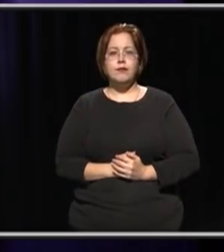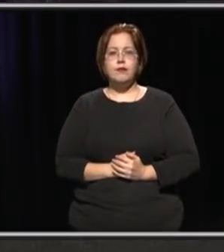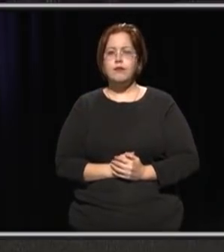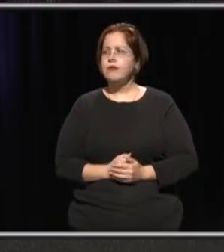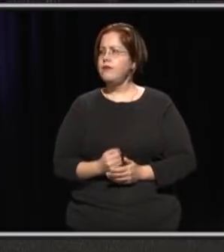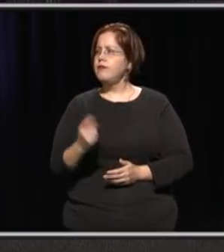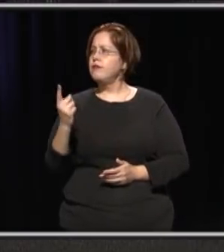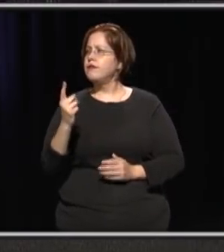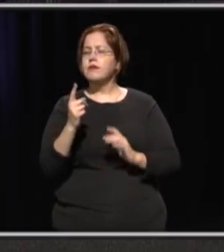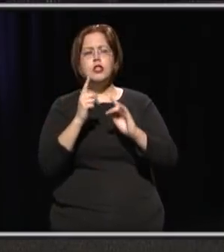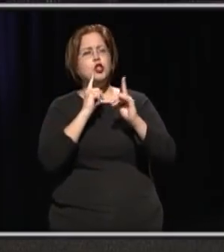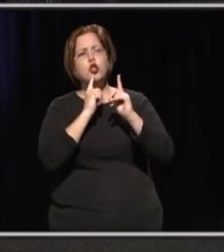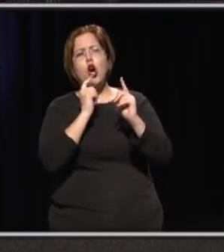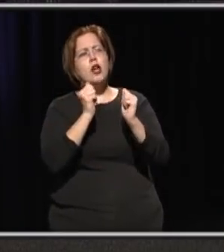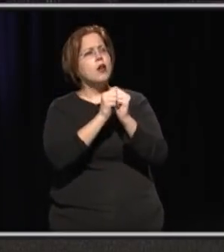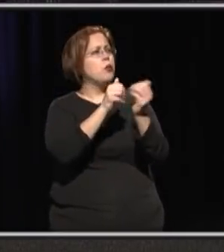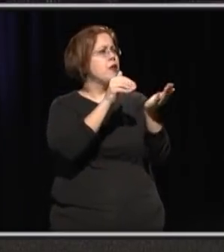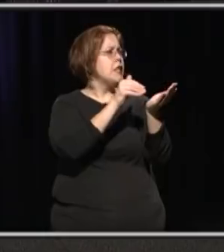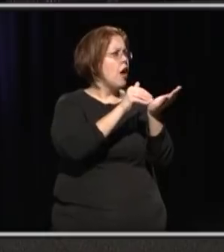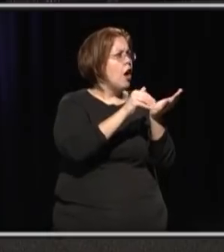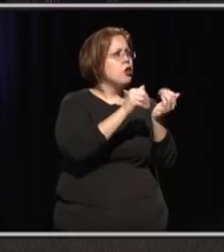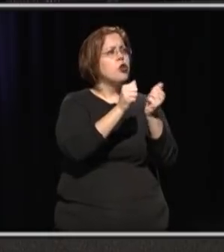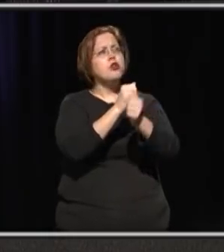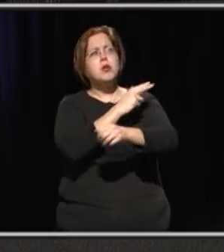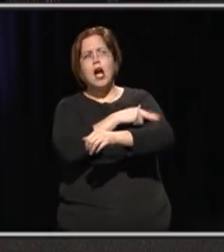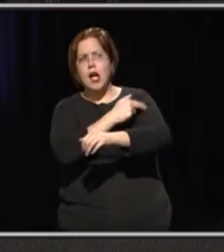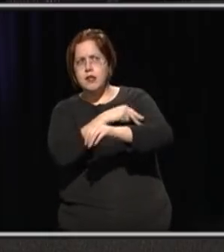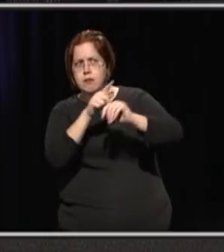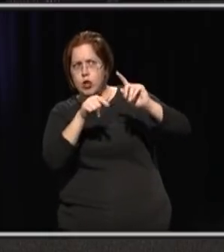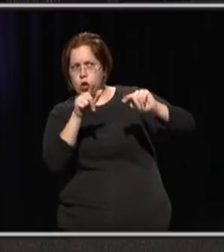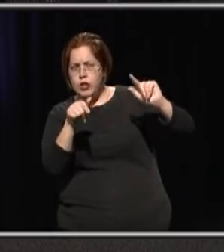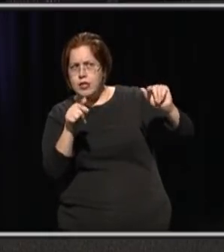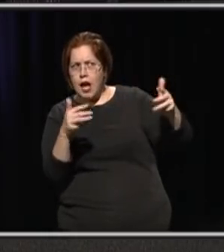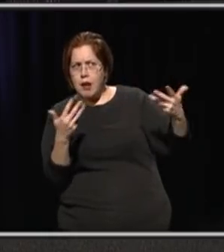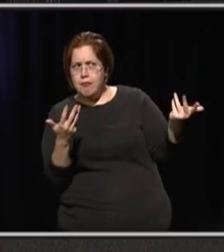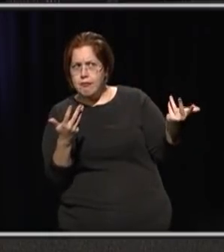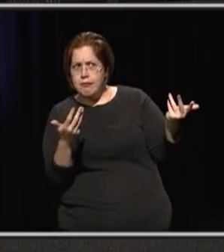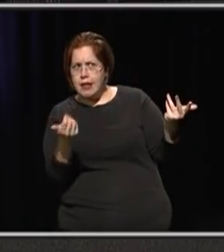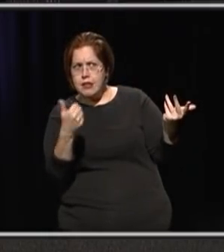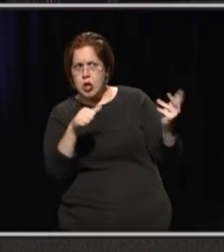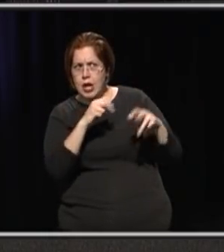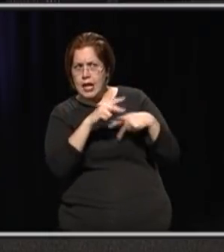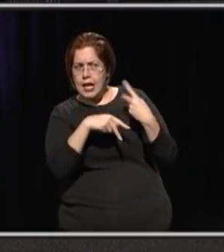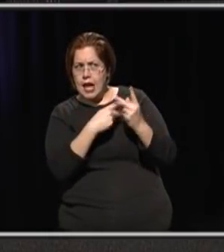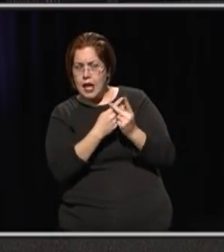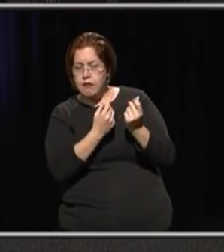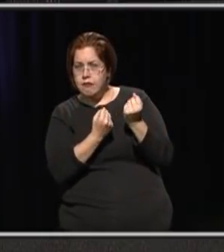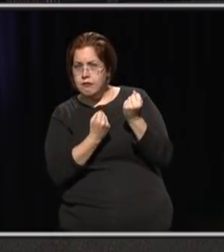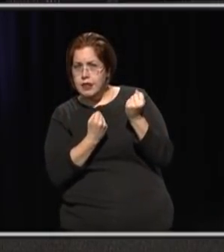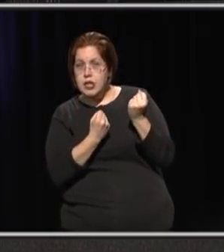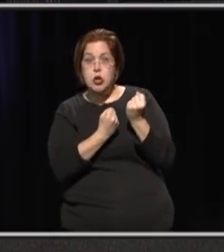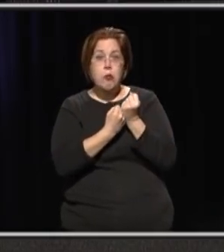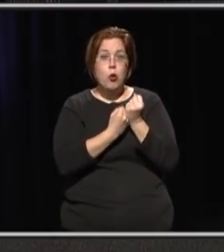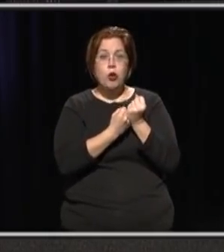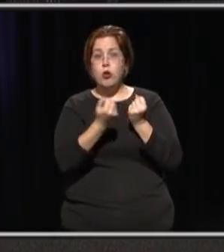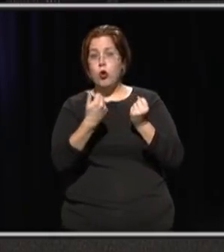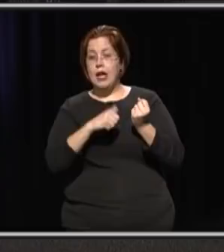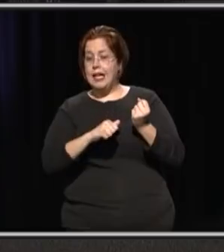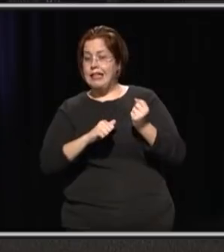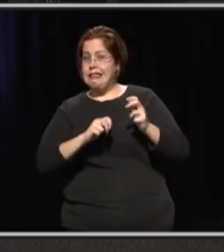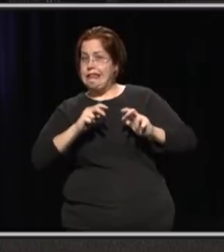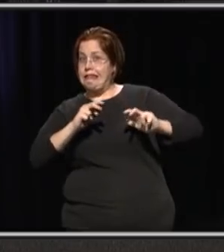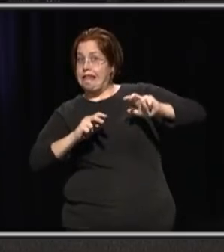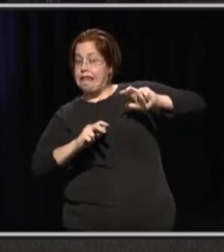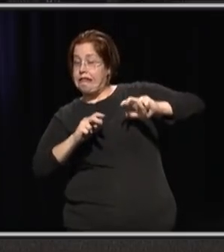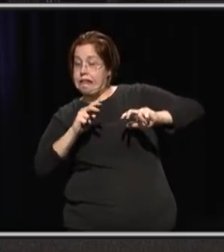Just talking to doctors and hospitals, is there any support or any hesitant